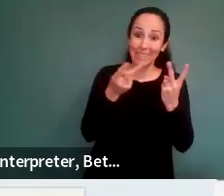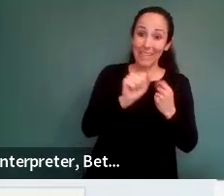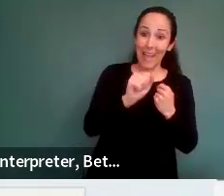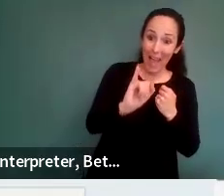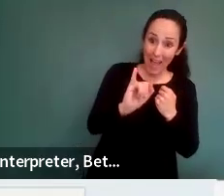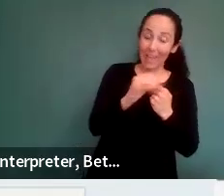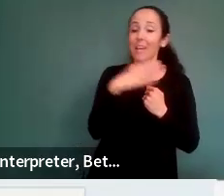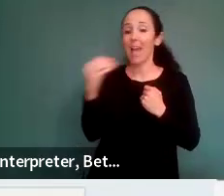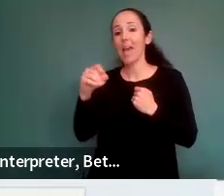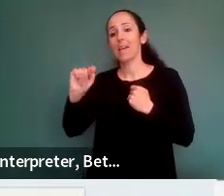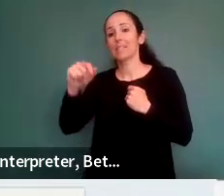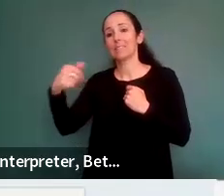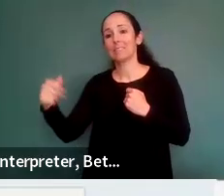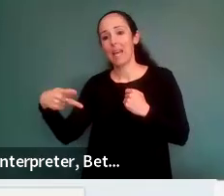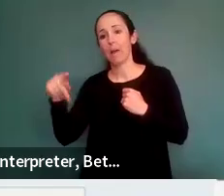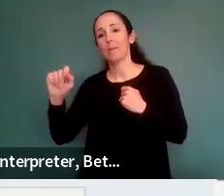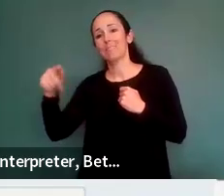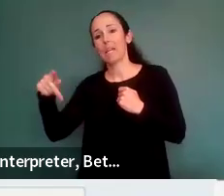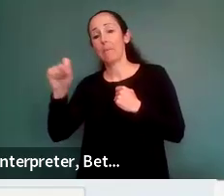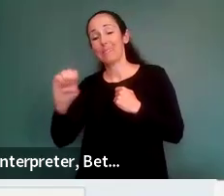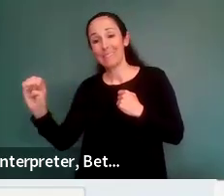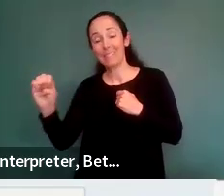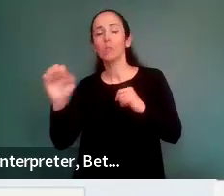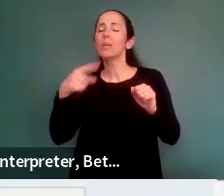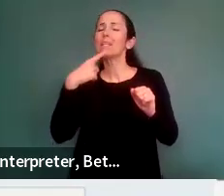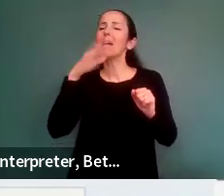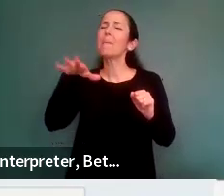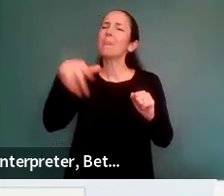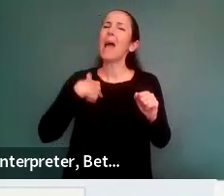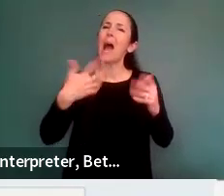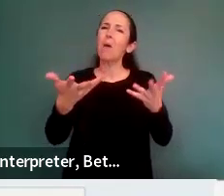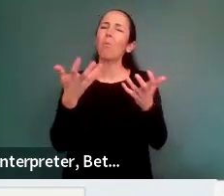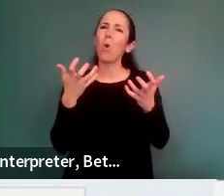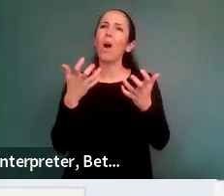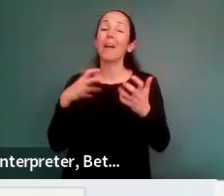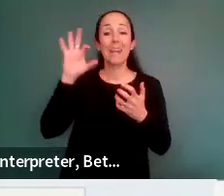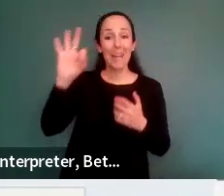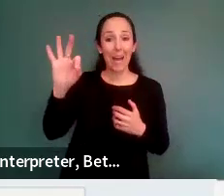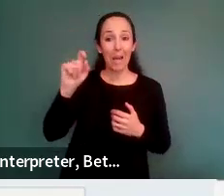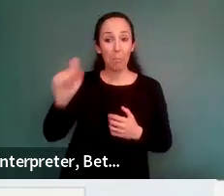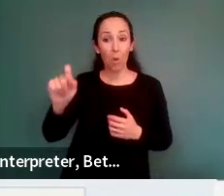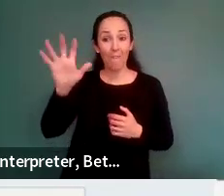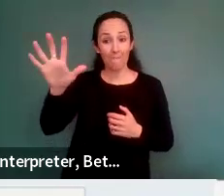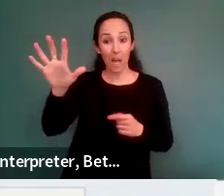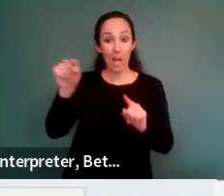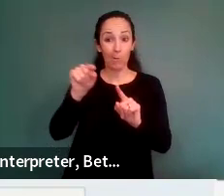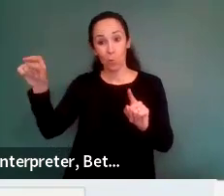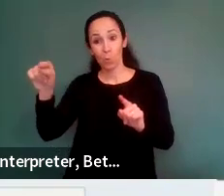Tap C, and you can say, hey, I want the 9.5 to 48